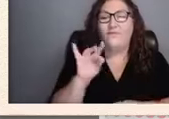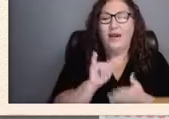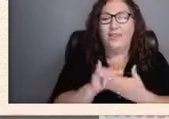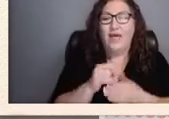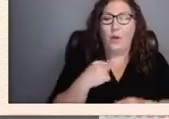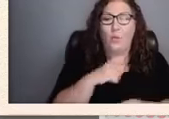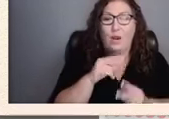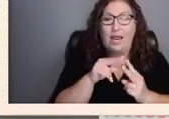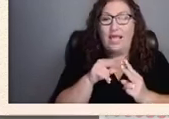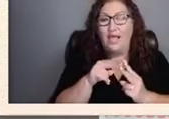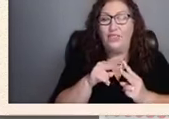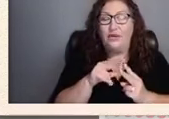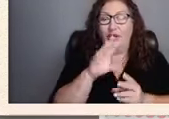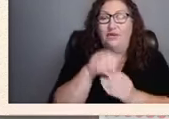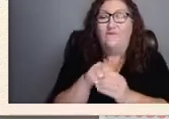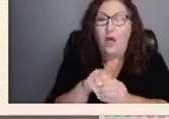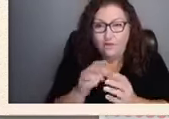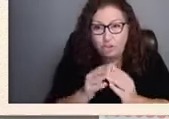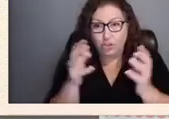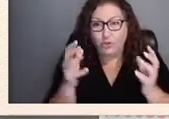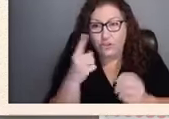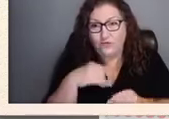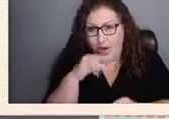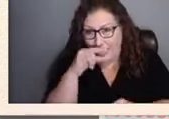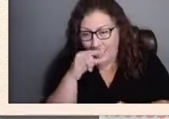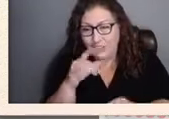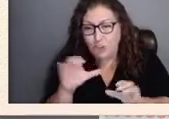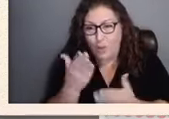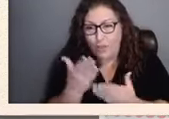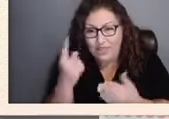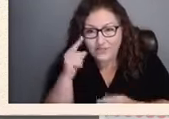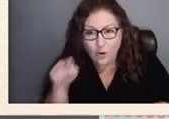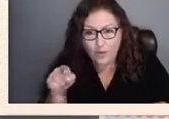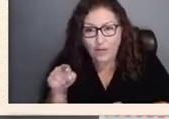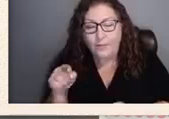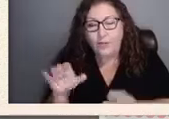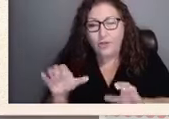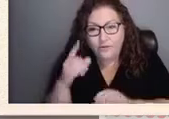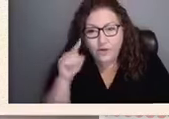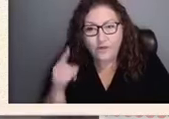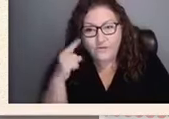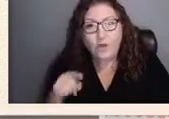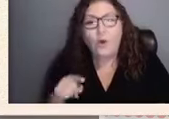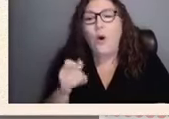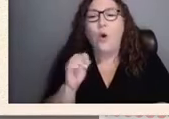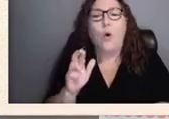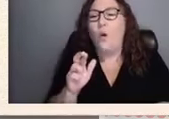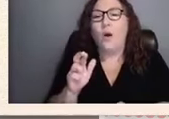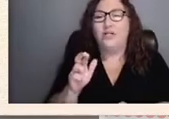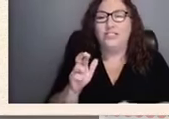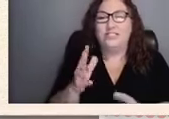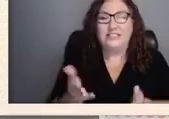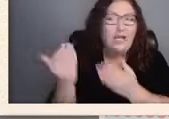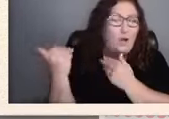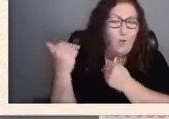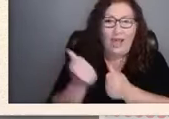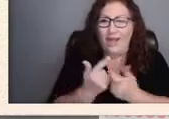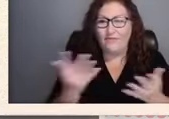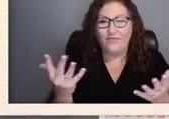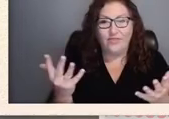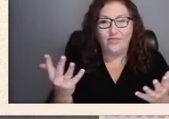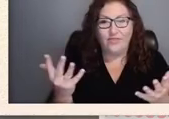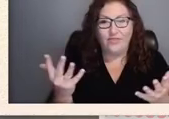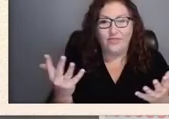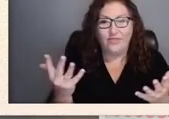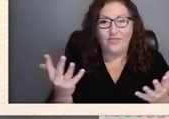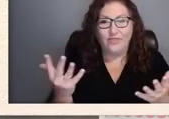much for our kids and kind of doing stuff for them, or just kind of taking away everything and just be like, fine, you're on screens for the day. I may